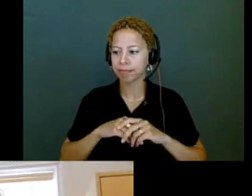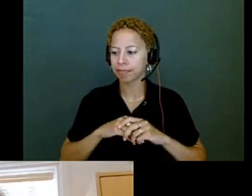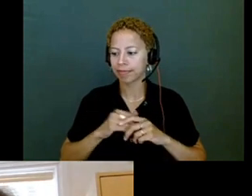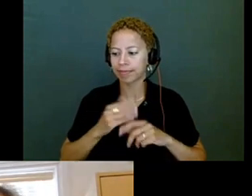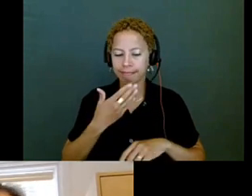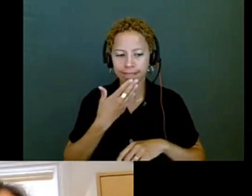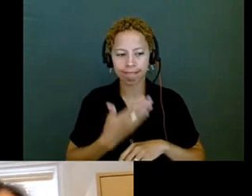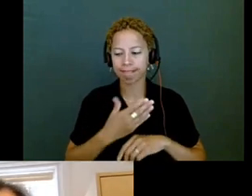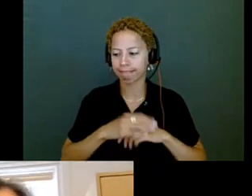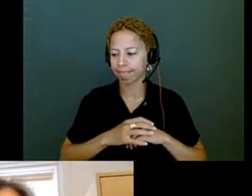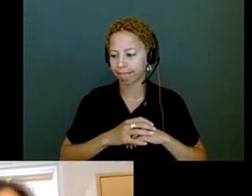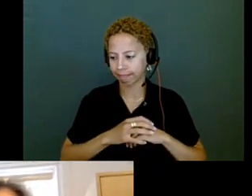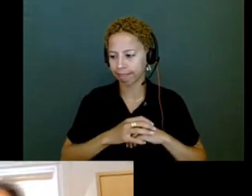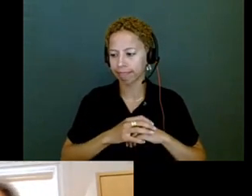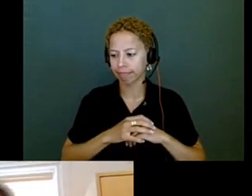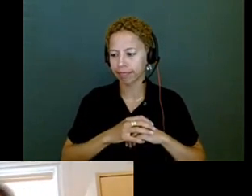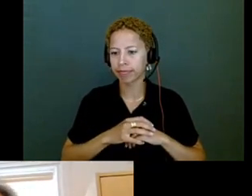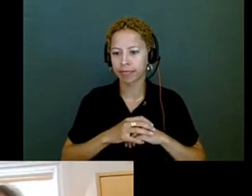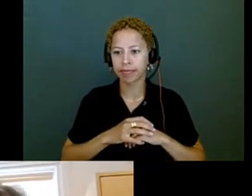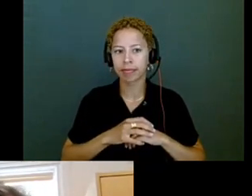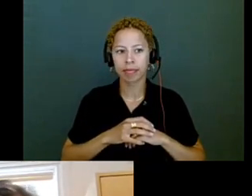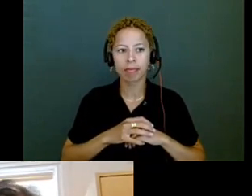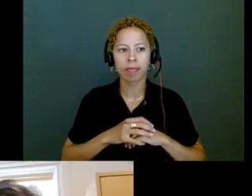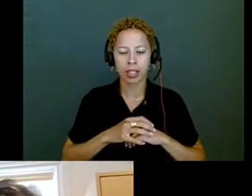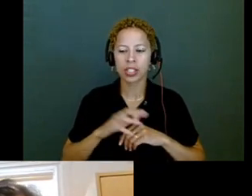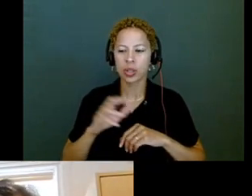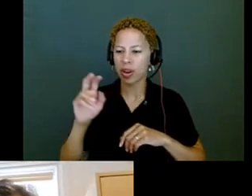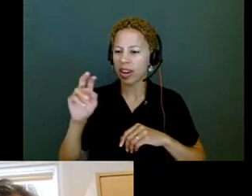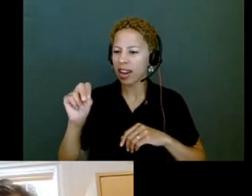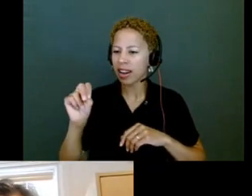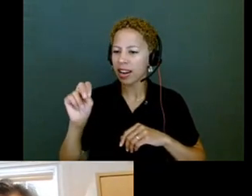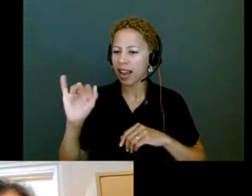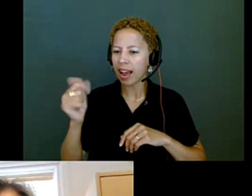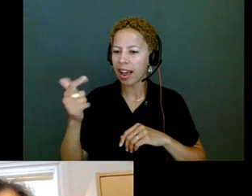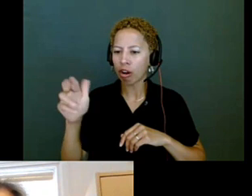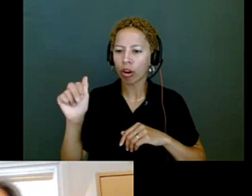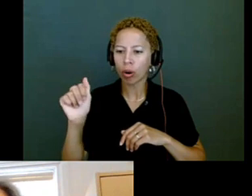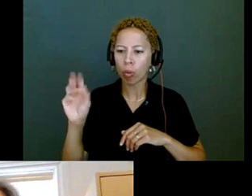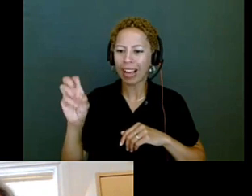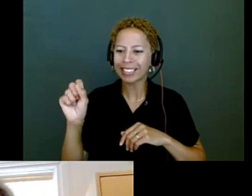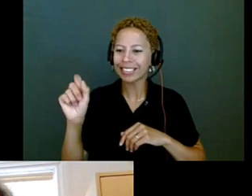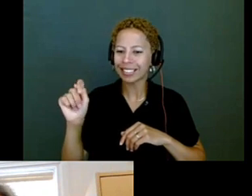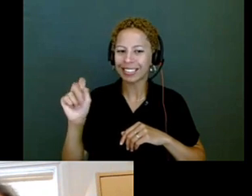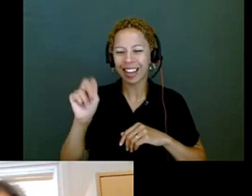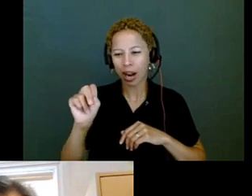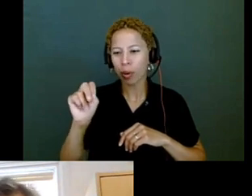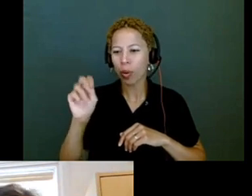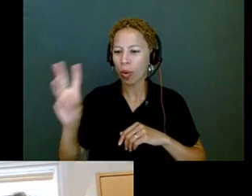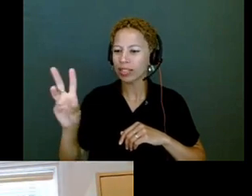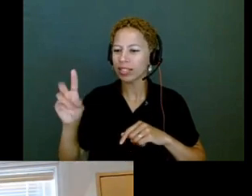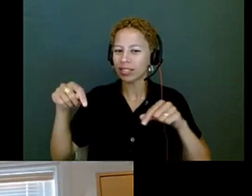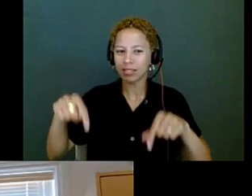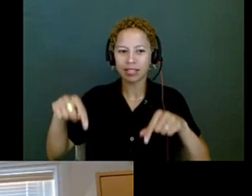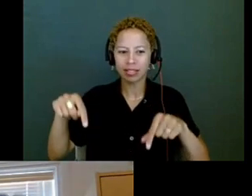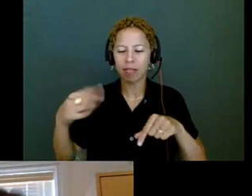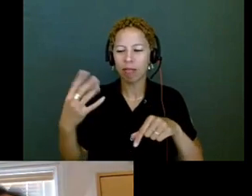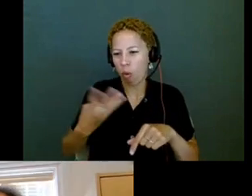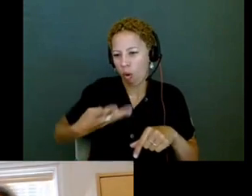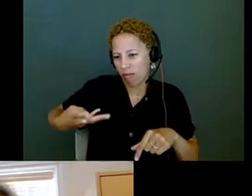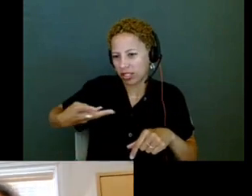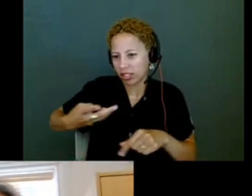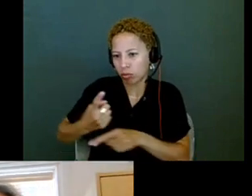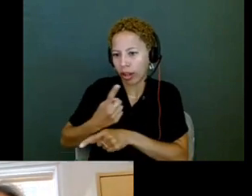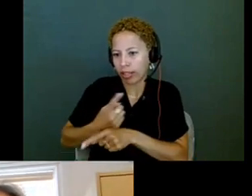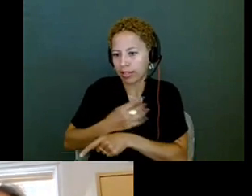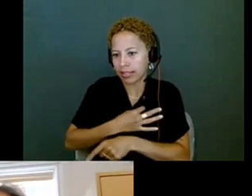you. So Niagara West is a small community organization. There's only 4 of us that are regular staff. We